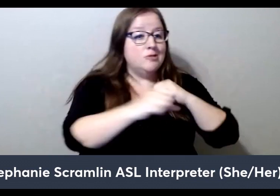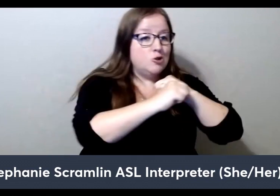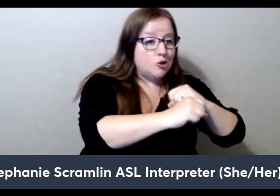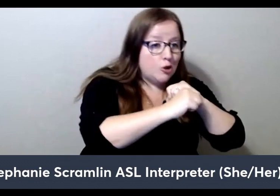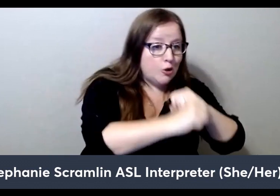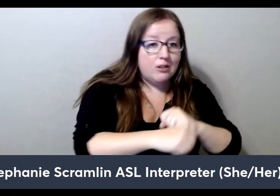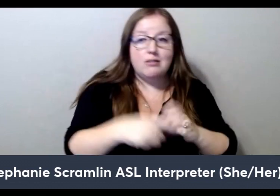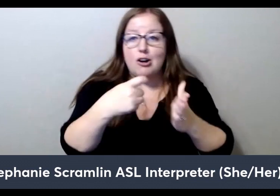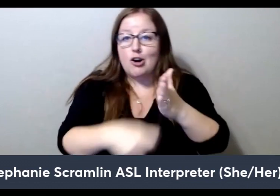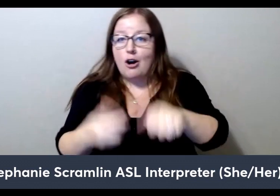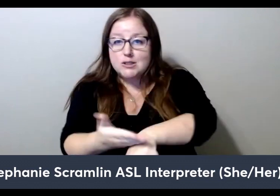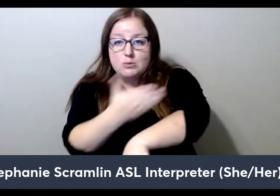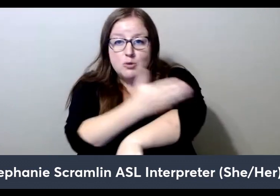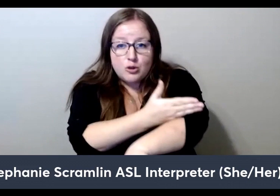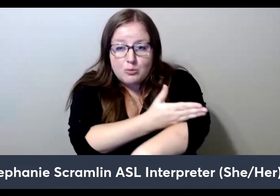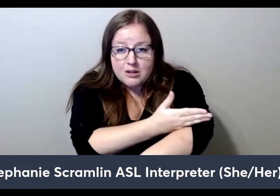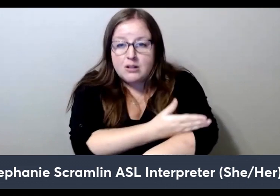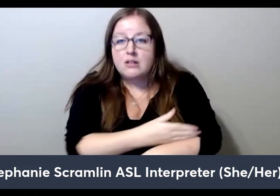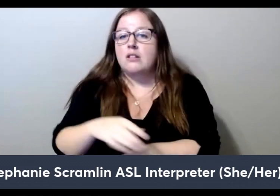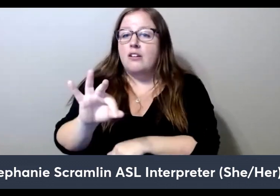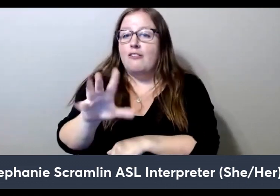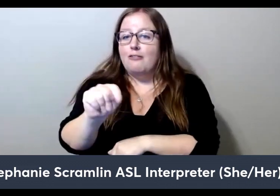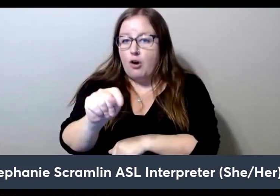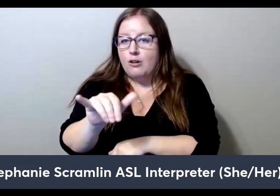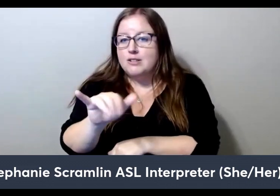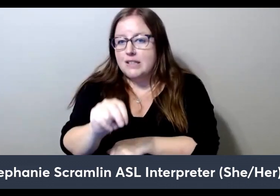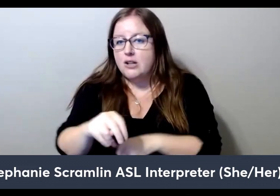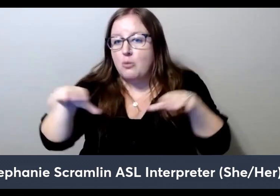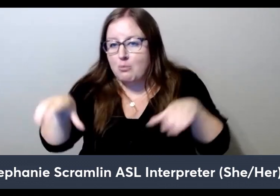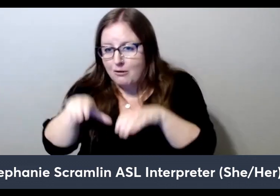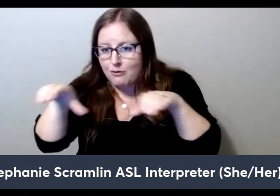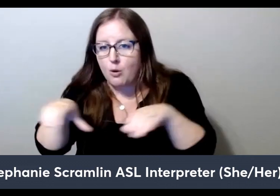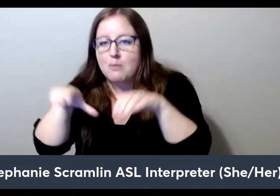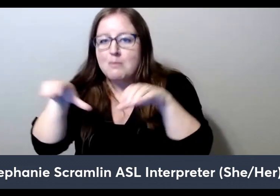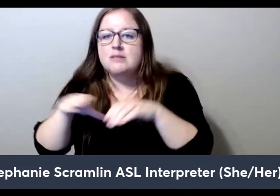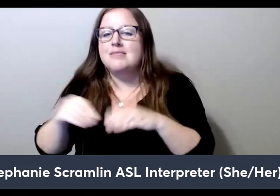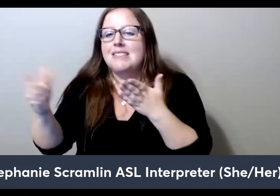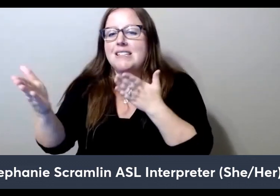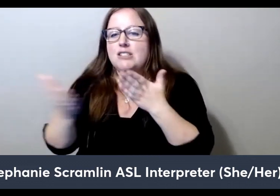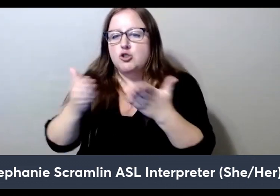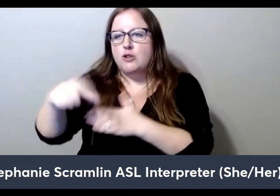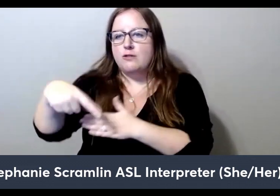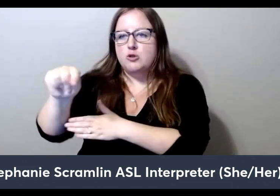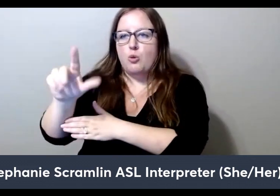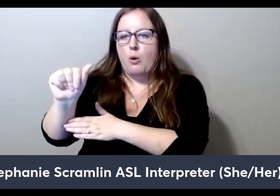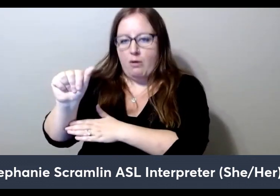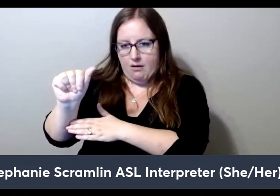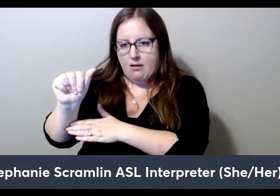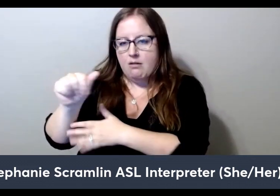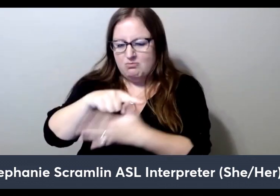cost optimization, fault tolerance, performance, and service quotas. And